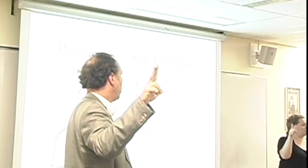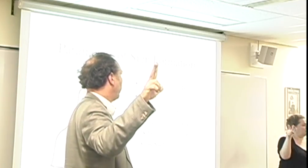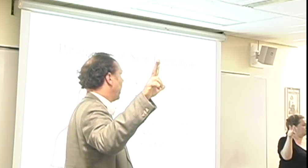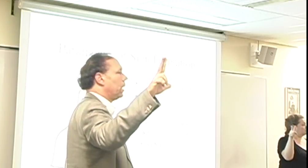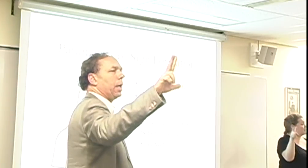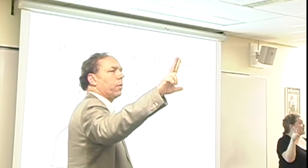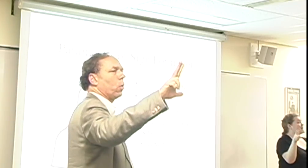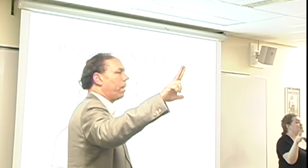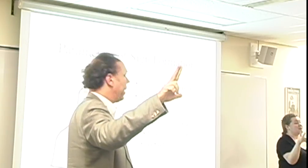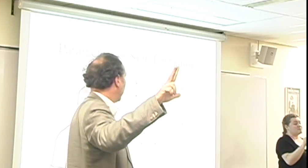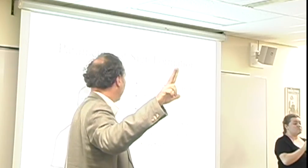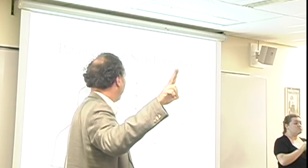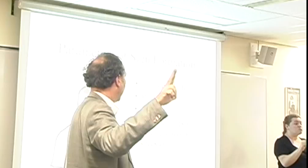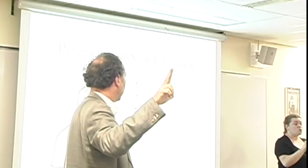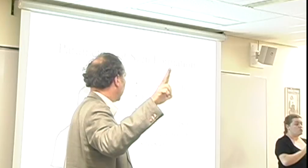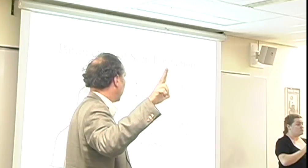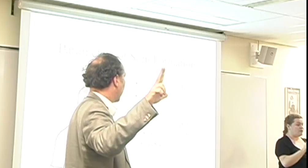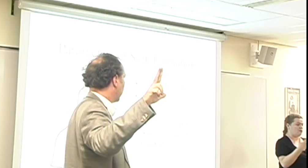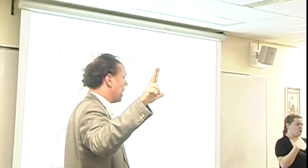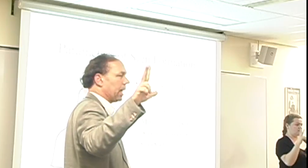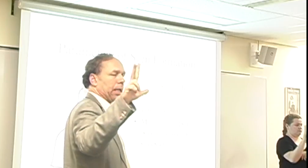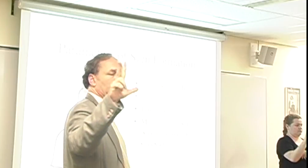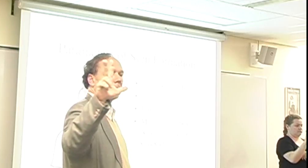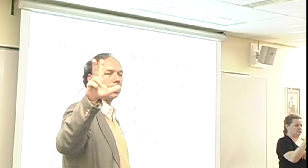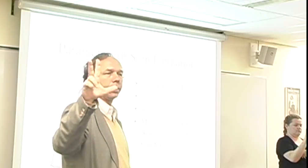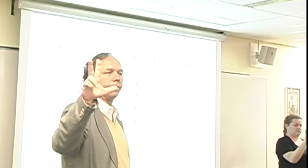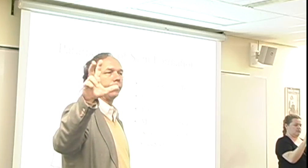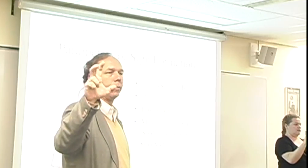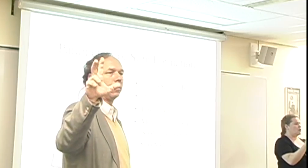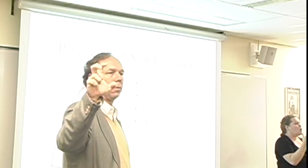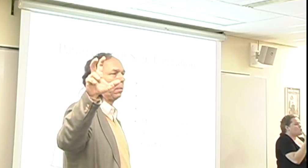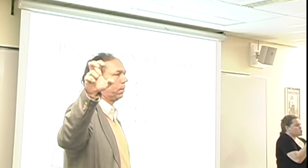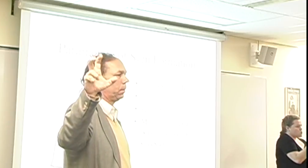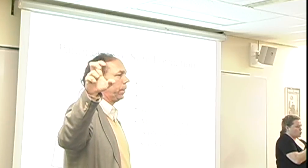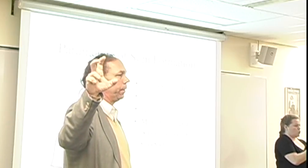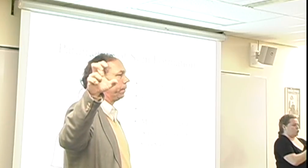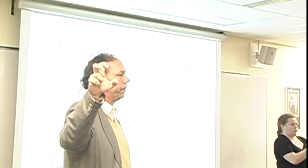And the movement is a repeated bending at the second knuckles.